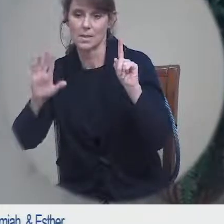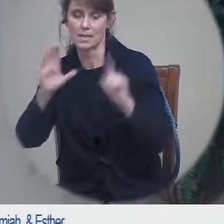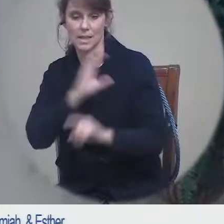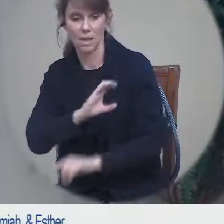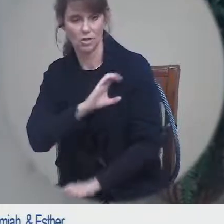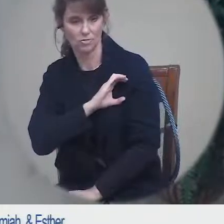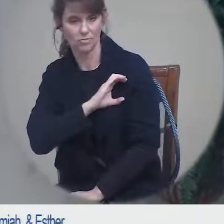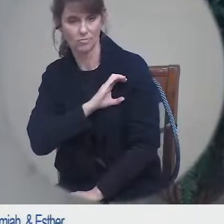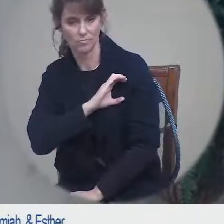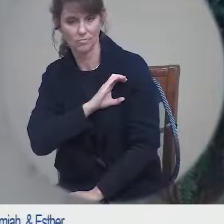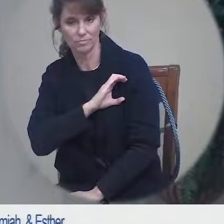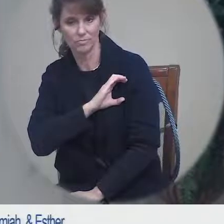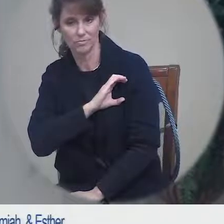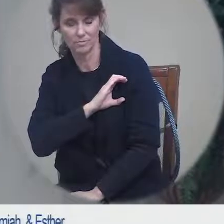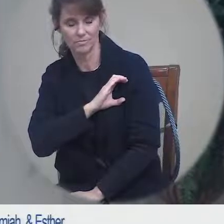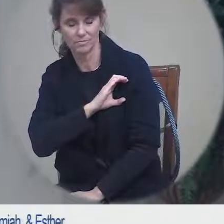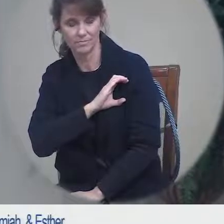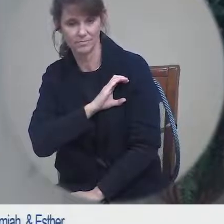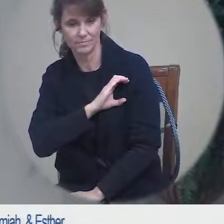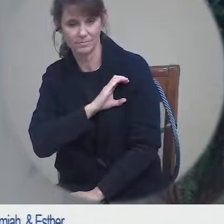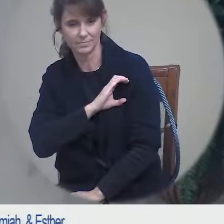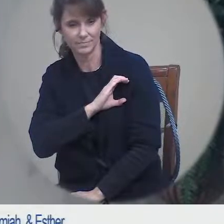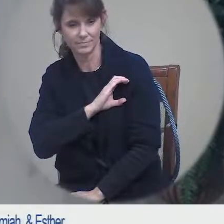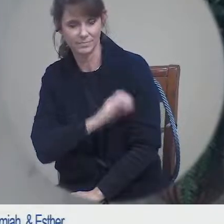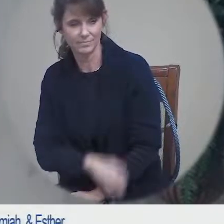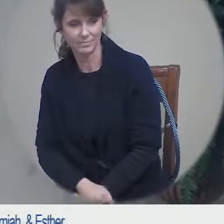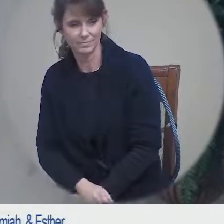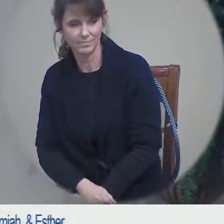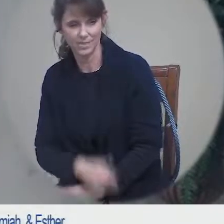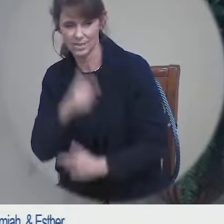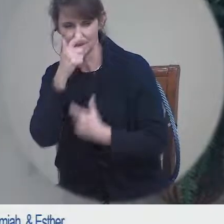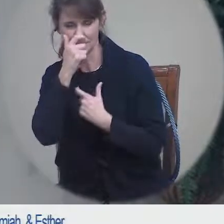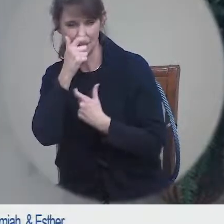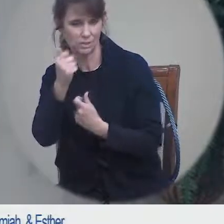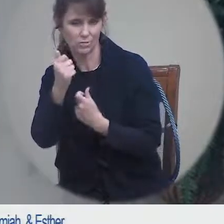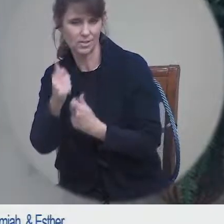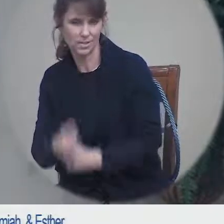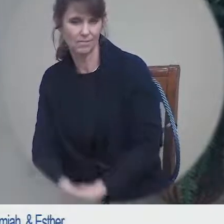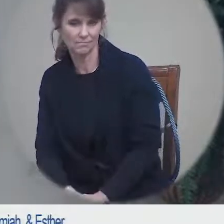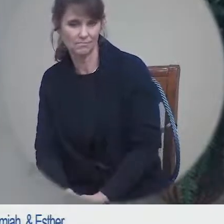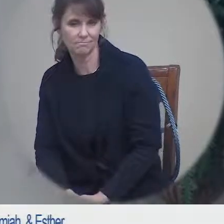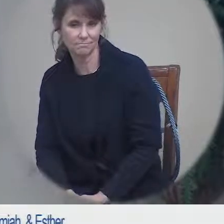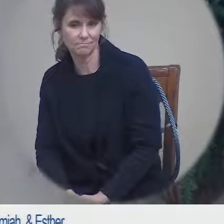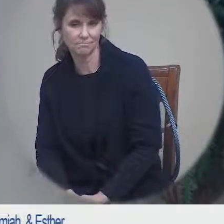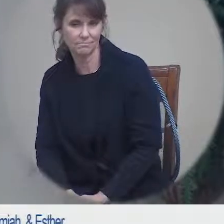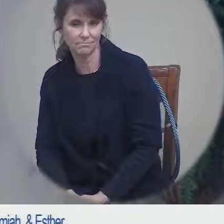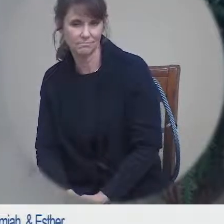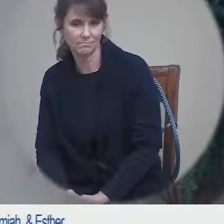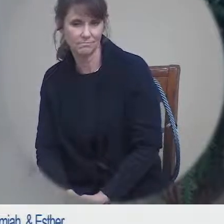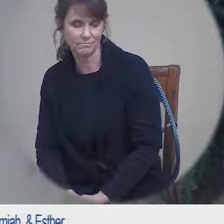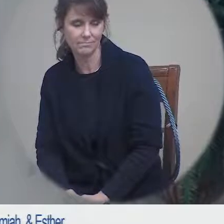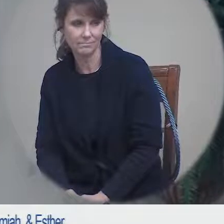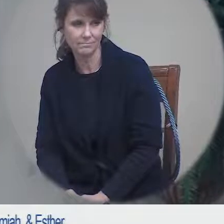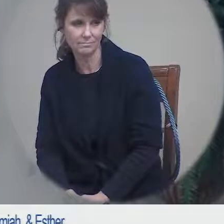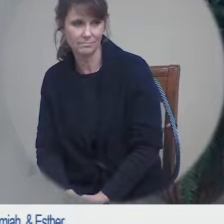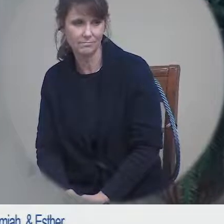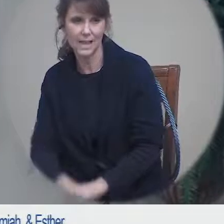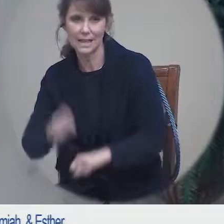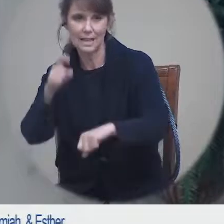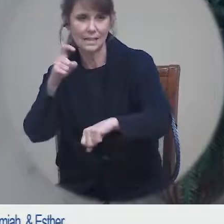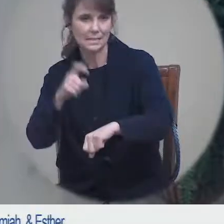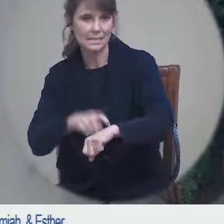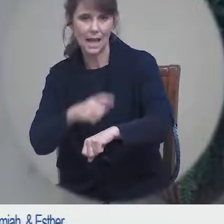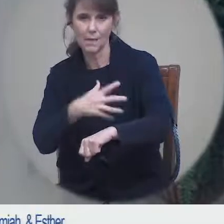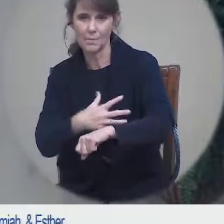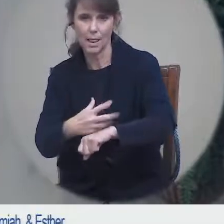it's kind of a unique feature of the book. We are out of time. Got